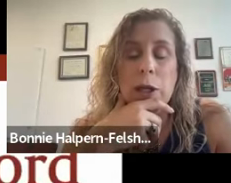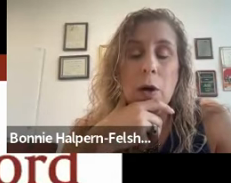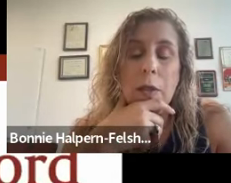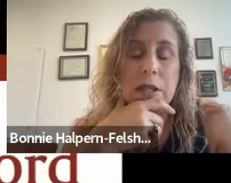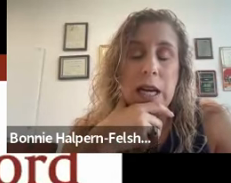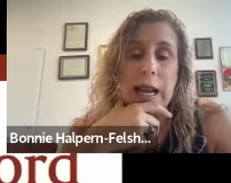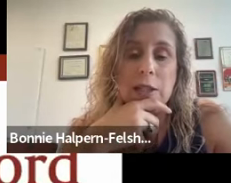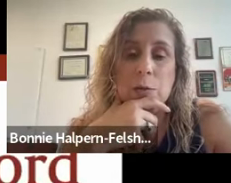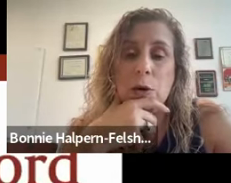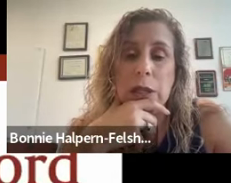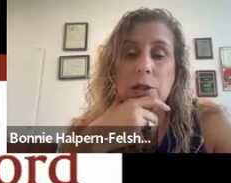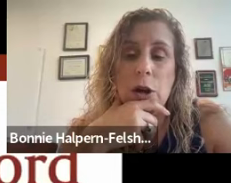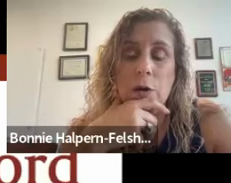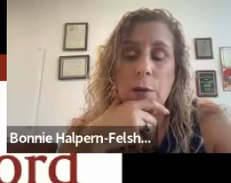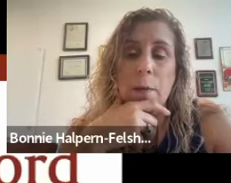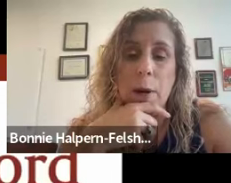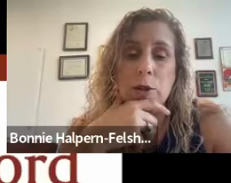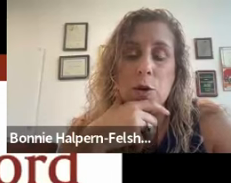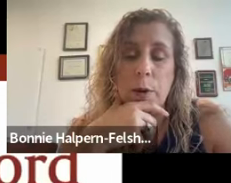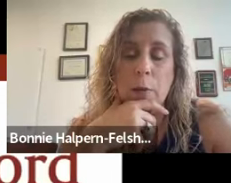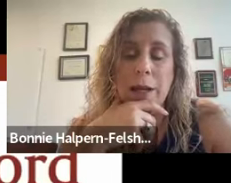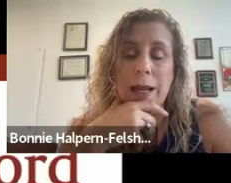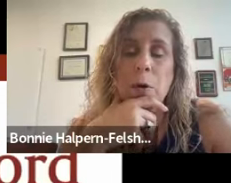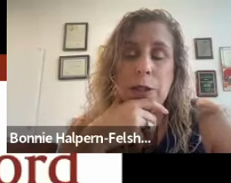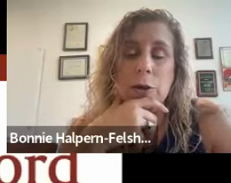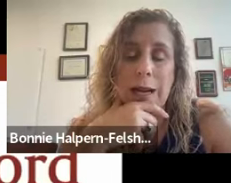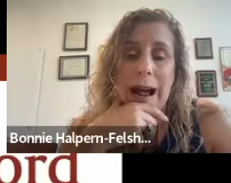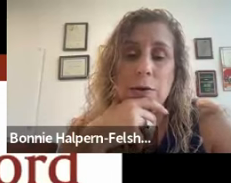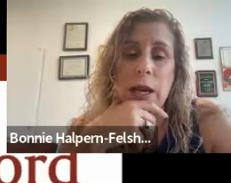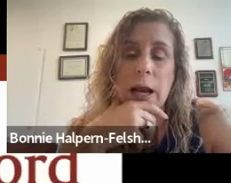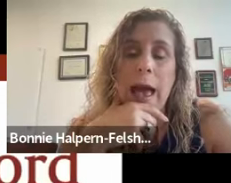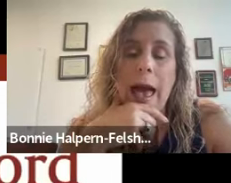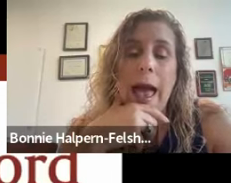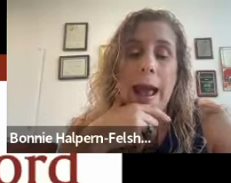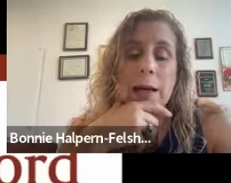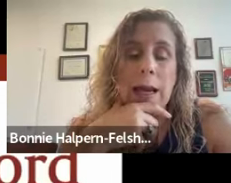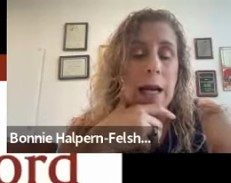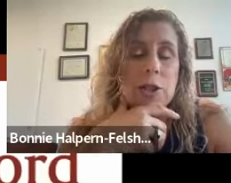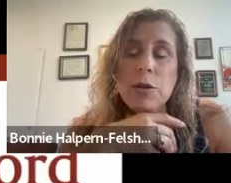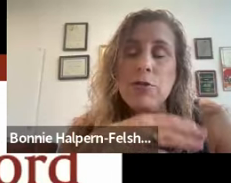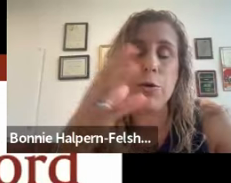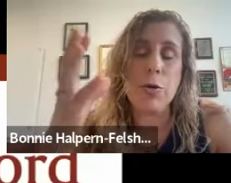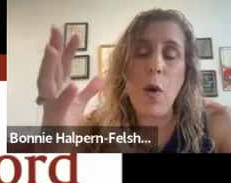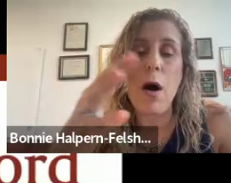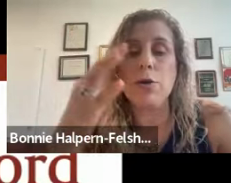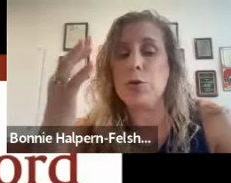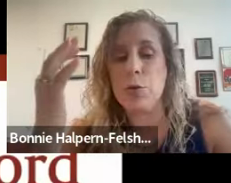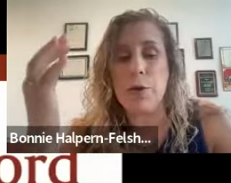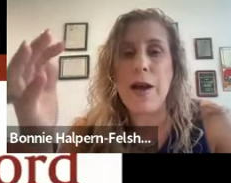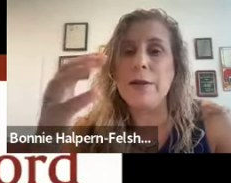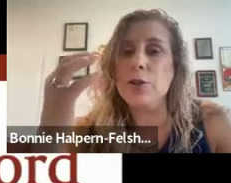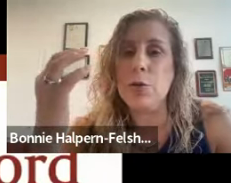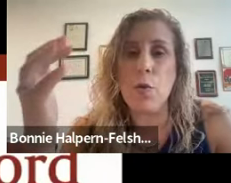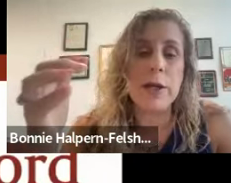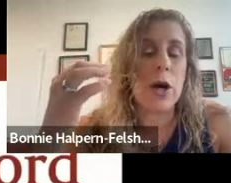because we know that the secondhand smoke does go from apartment to apartment in multi-unit housing. And it can do this through the walls, through